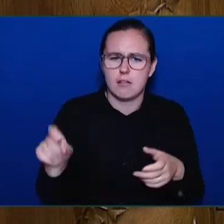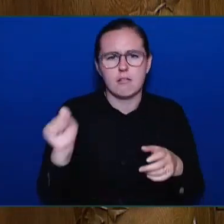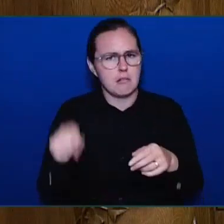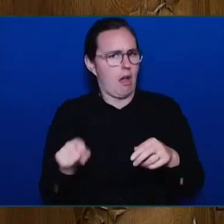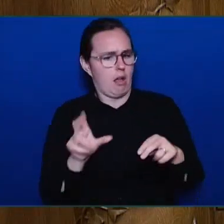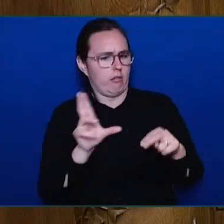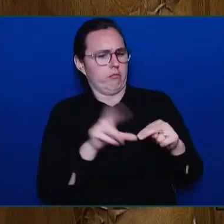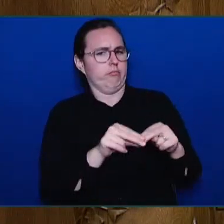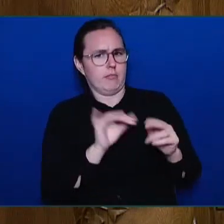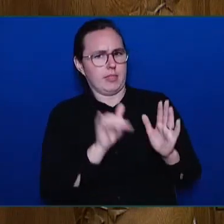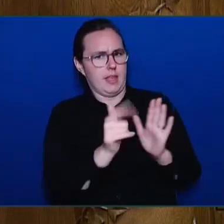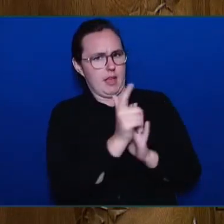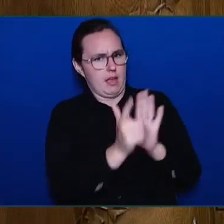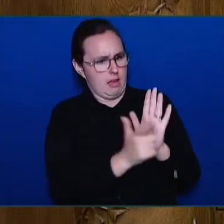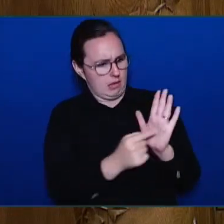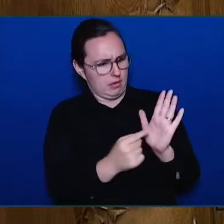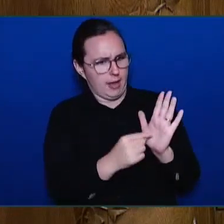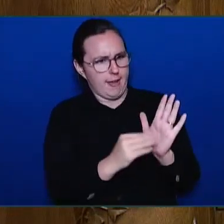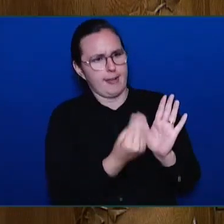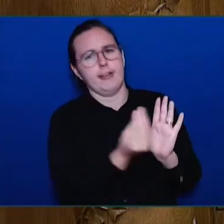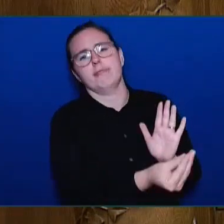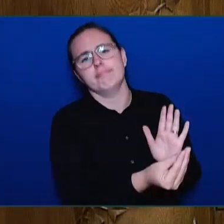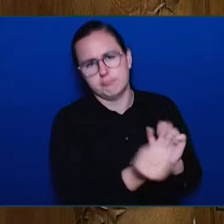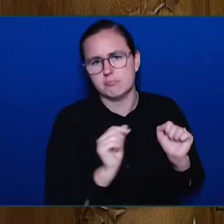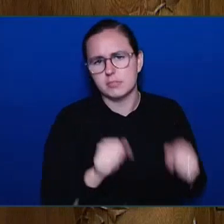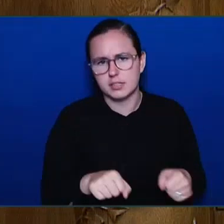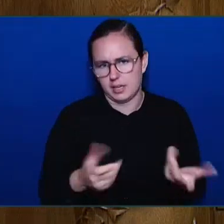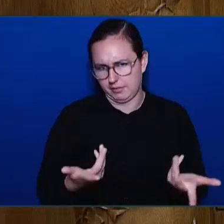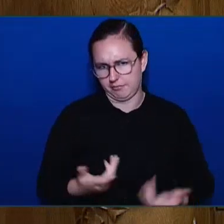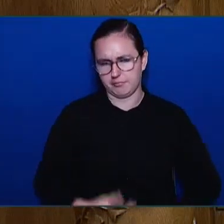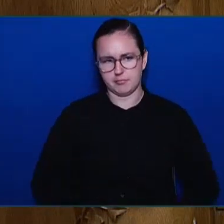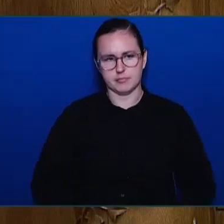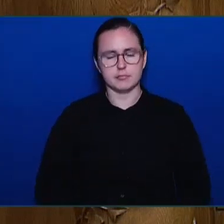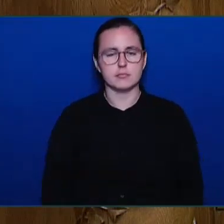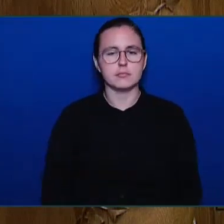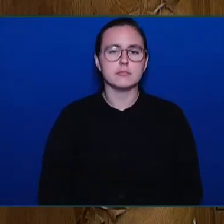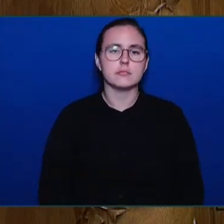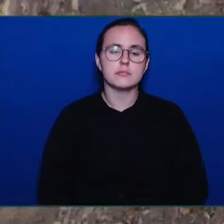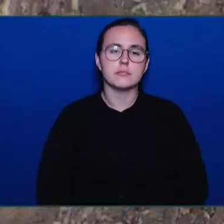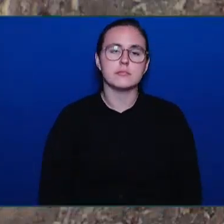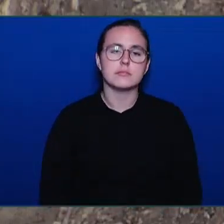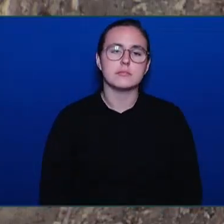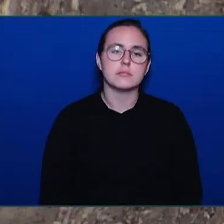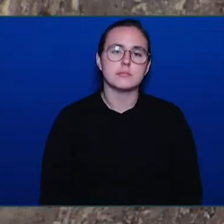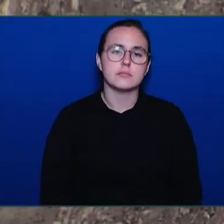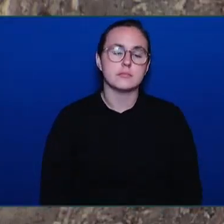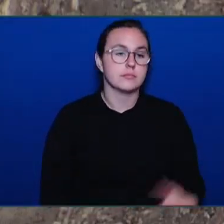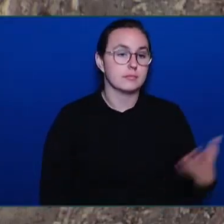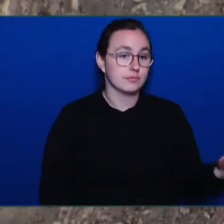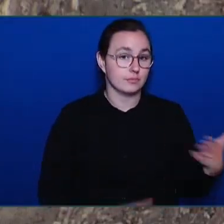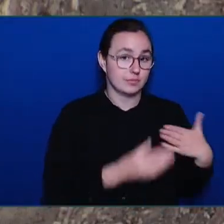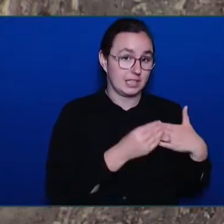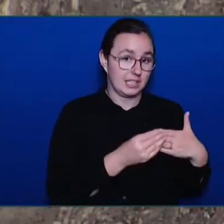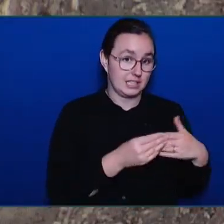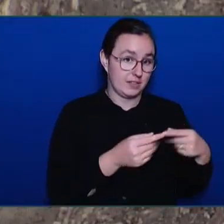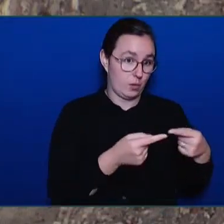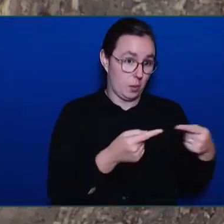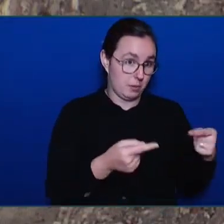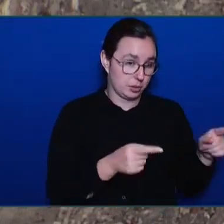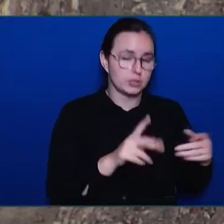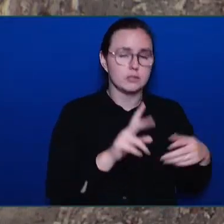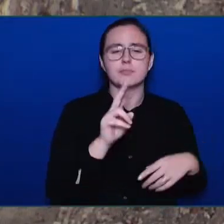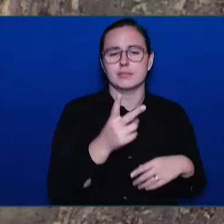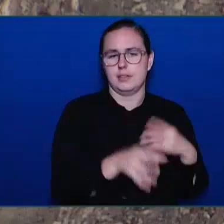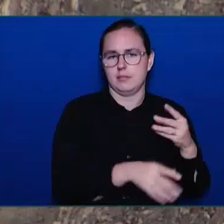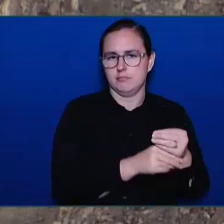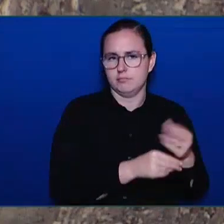Leader of the Official Opposition, second supplemental. Well, thank you, Mr. Speaker. Well, Mr. Speaker, the minister needs to know that